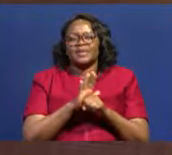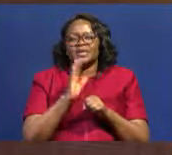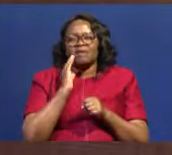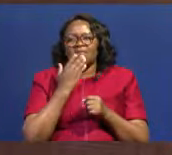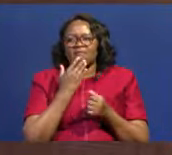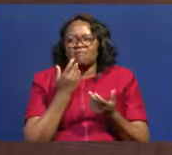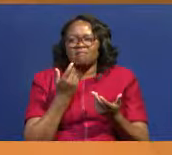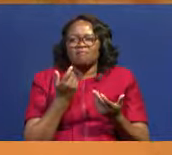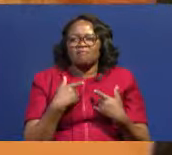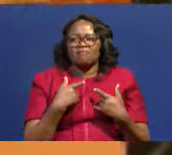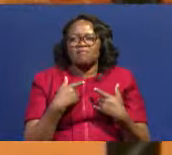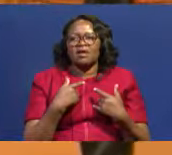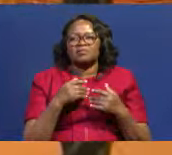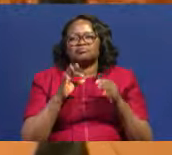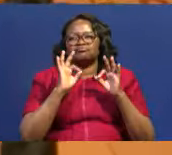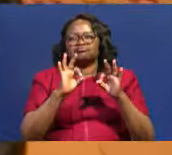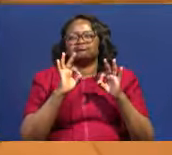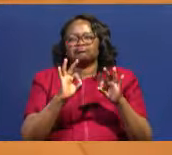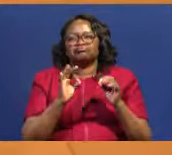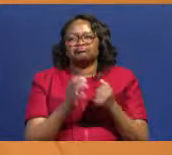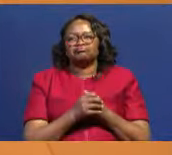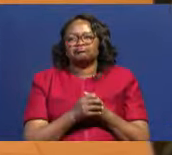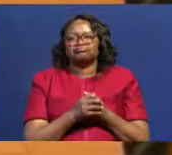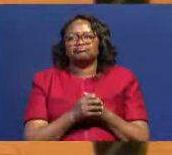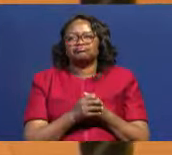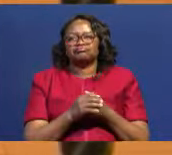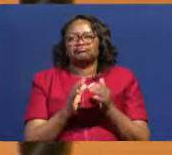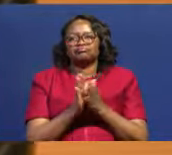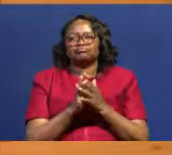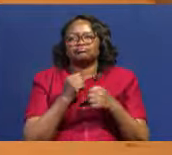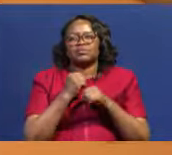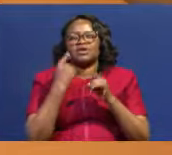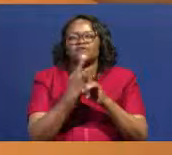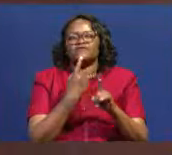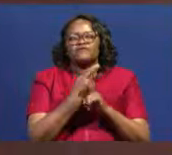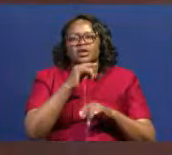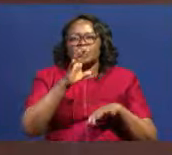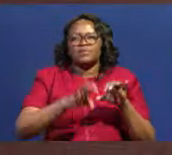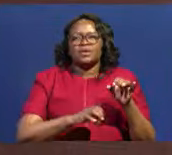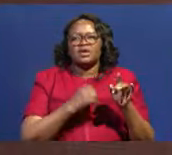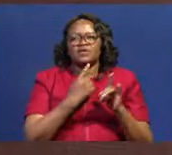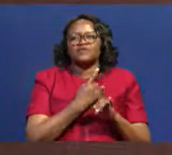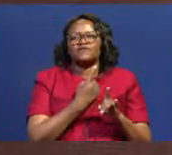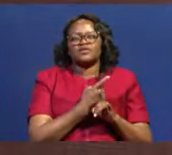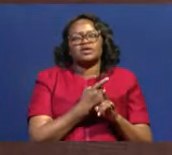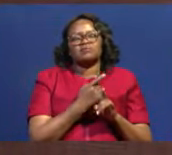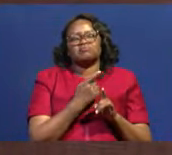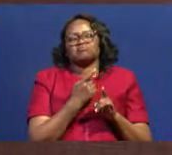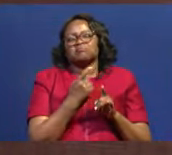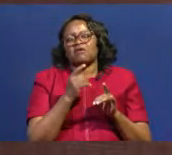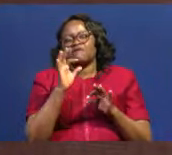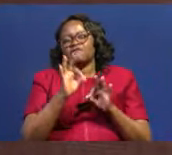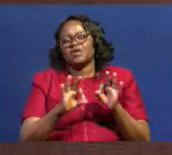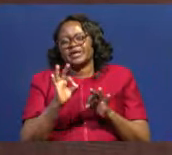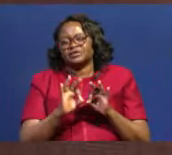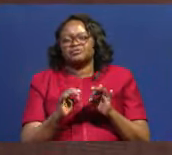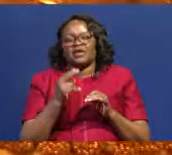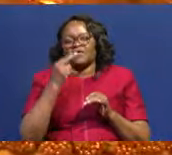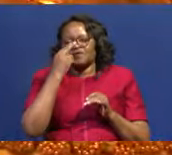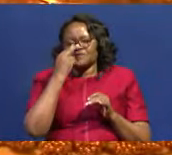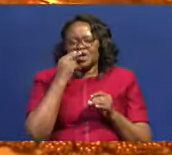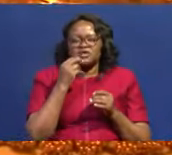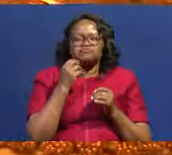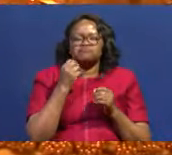and it's very pleasing to one's eye. And we make different animals and different shapes, so that is very fun to create as